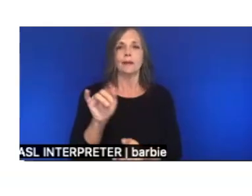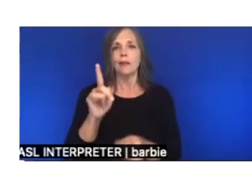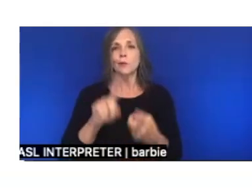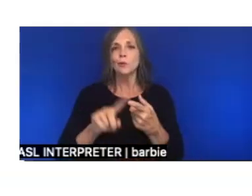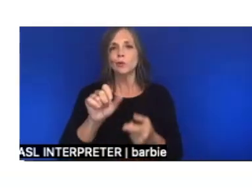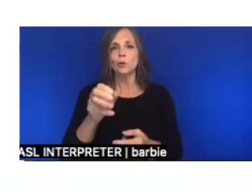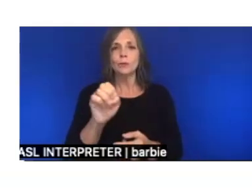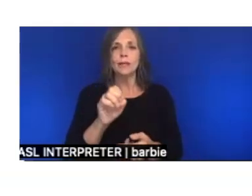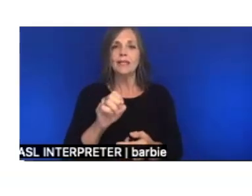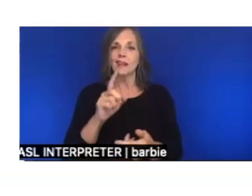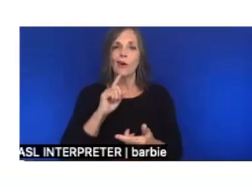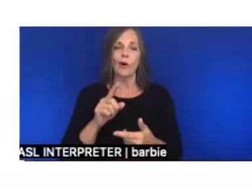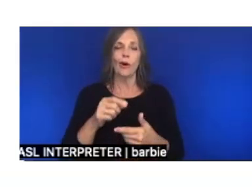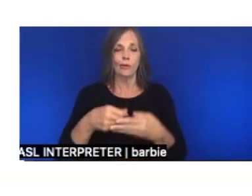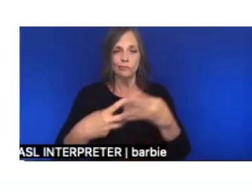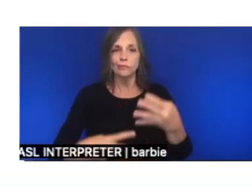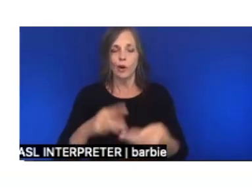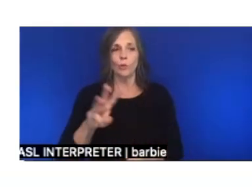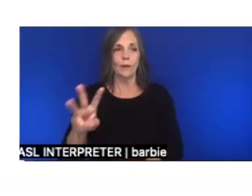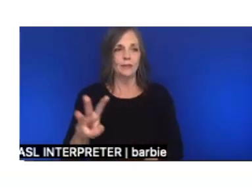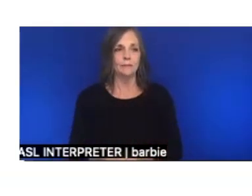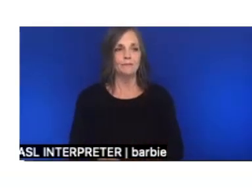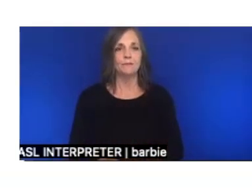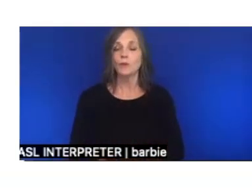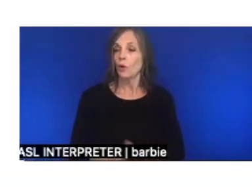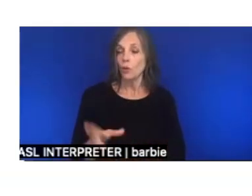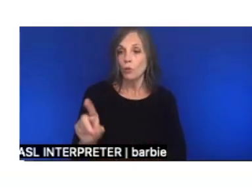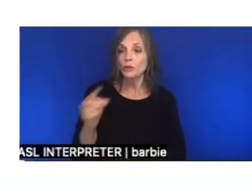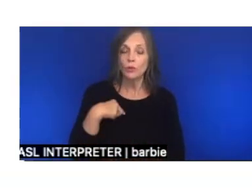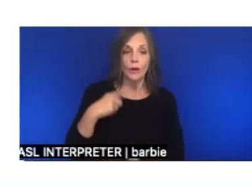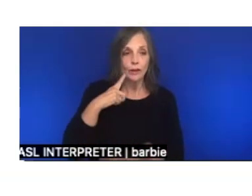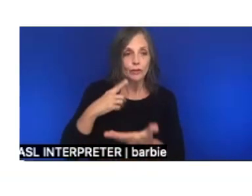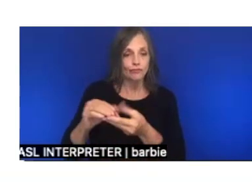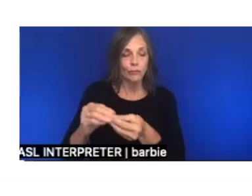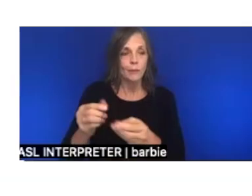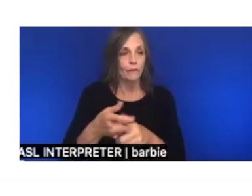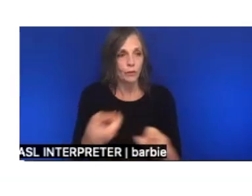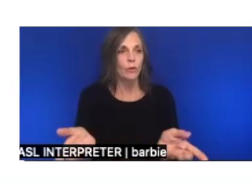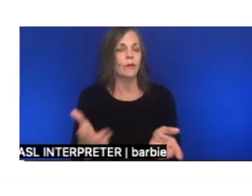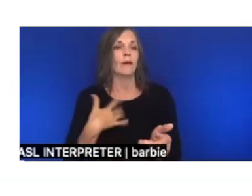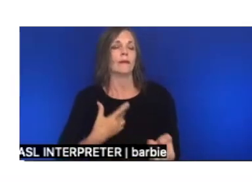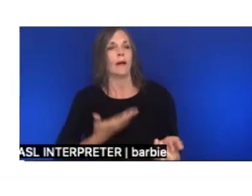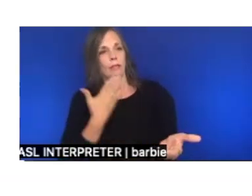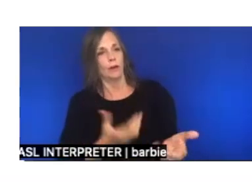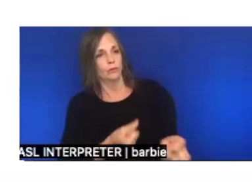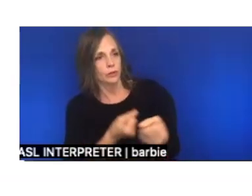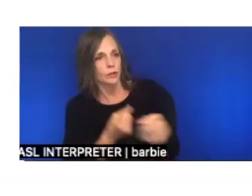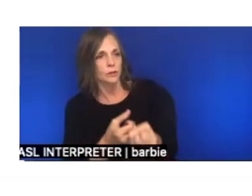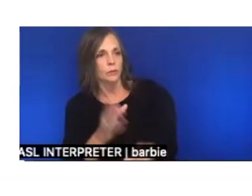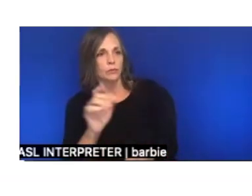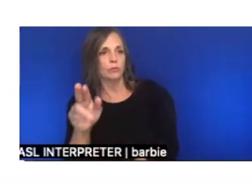you. Moving on to sponsors, huge shouts out to bronze sponsors Agile Collective and